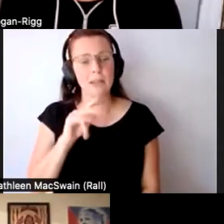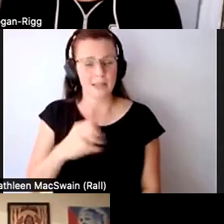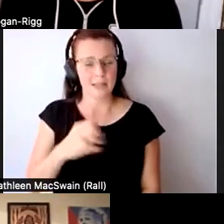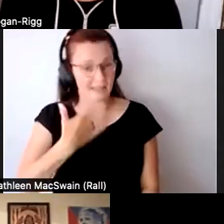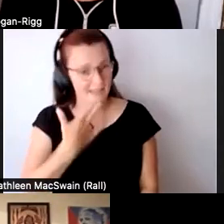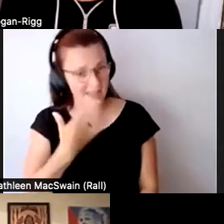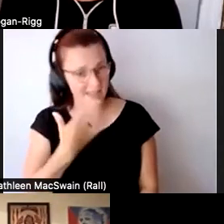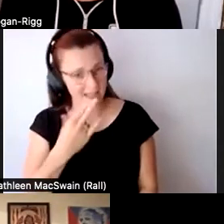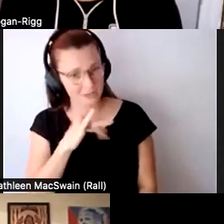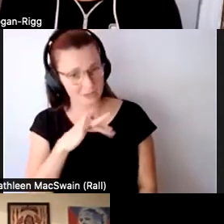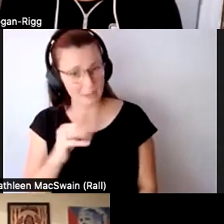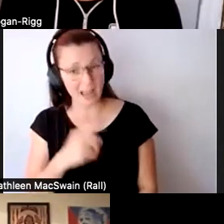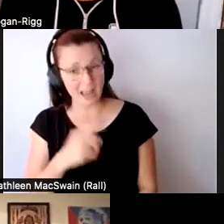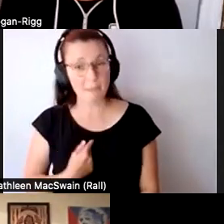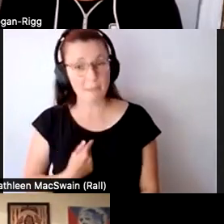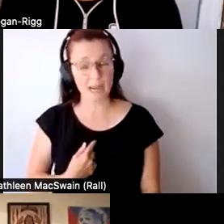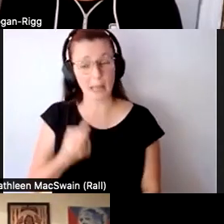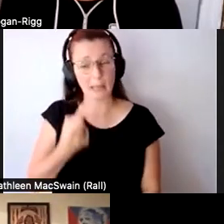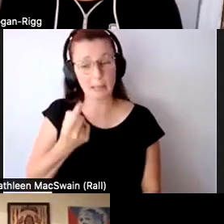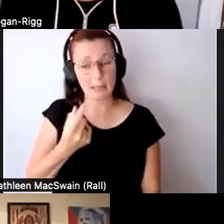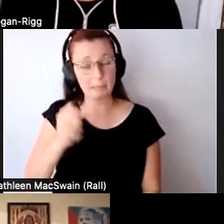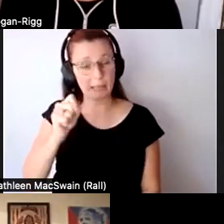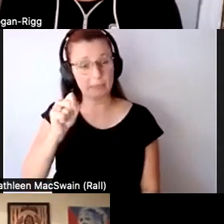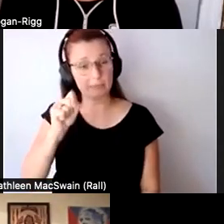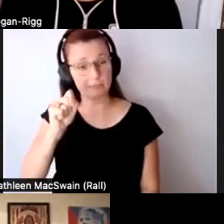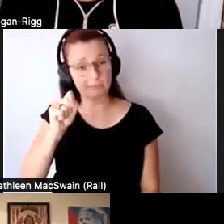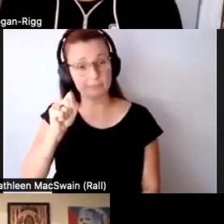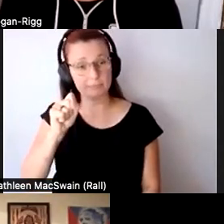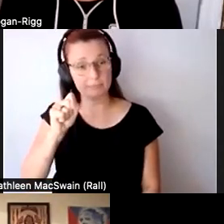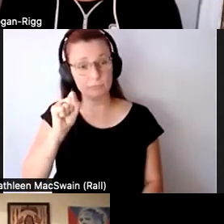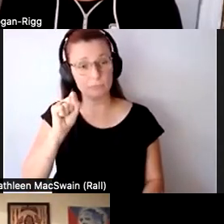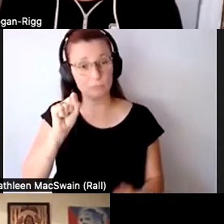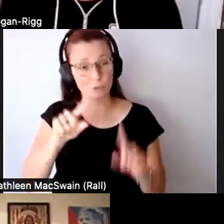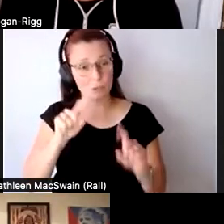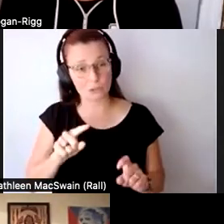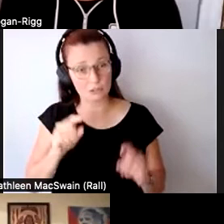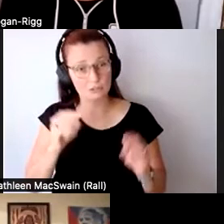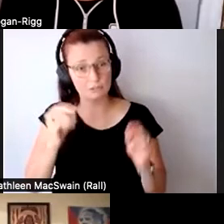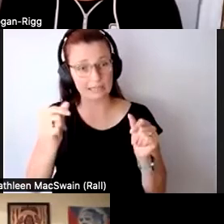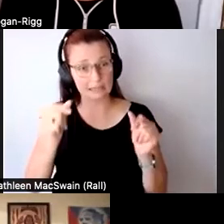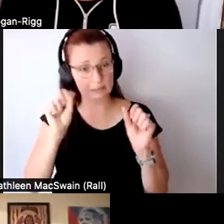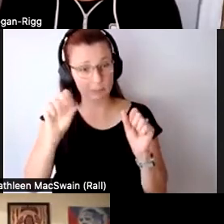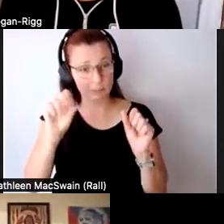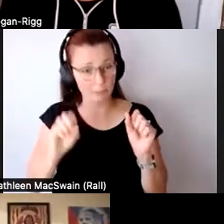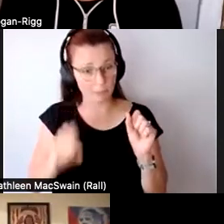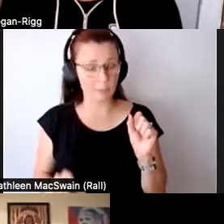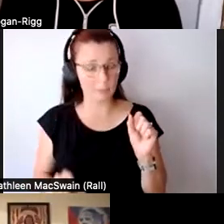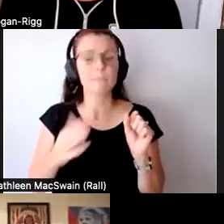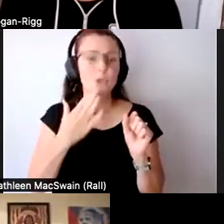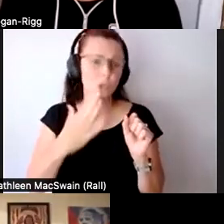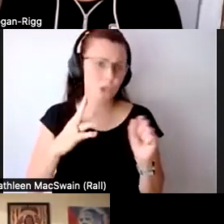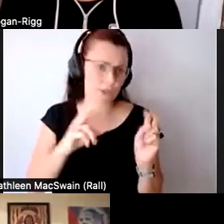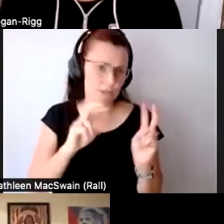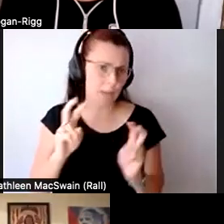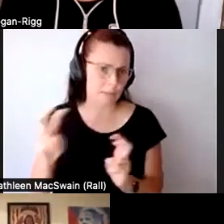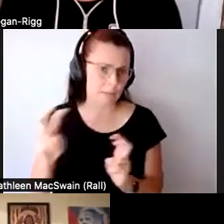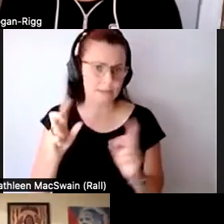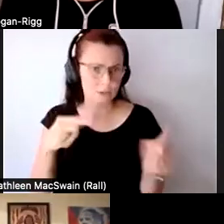through these questions because there have been really good topics brought up. and sort